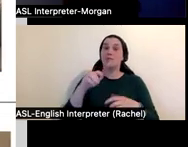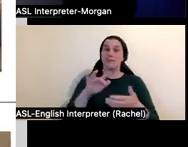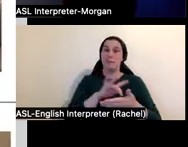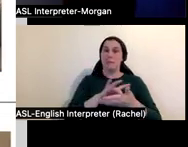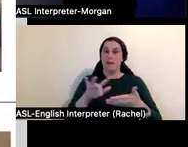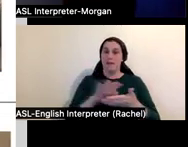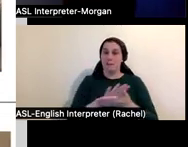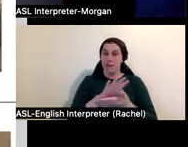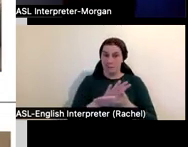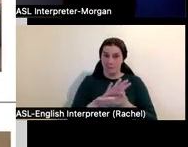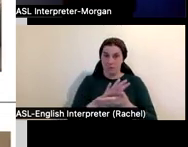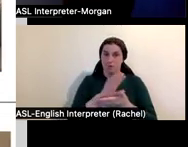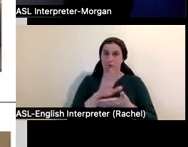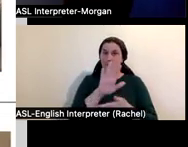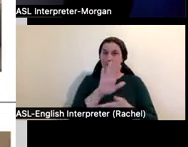your